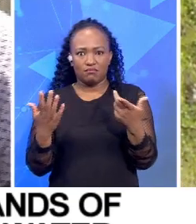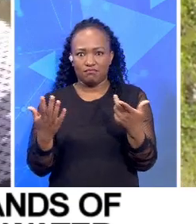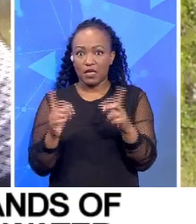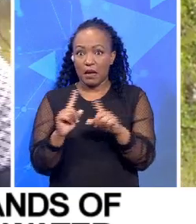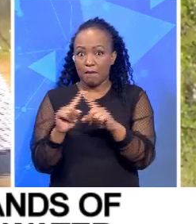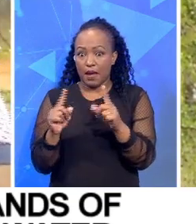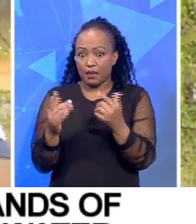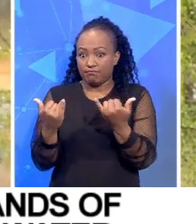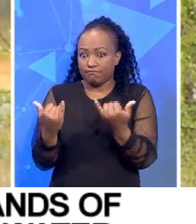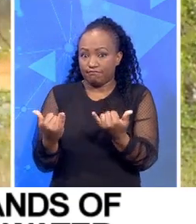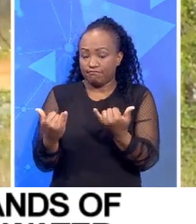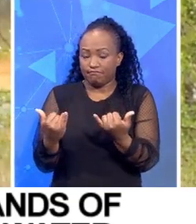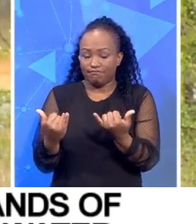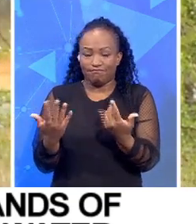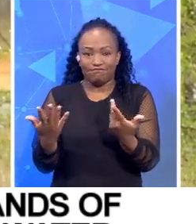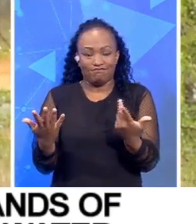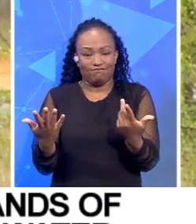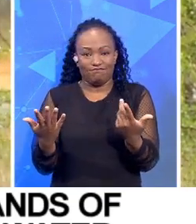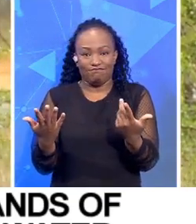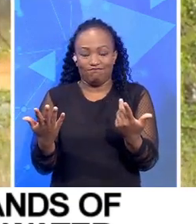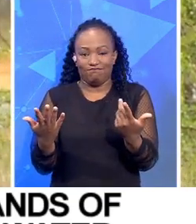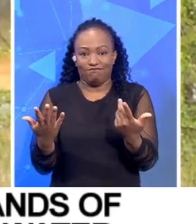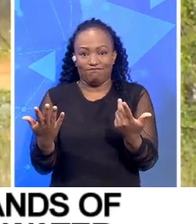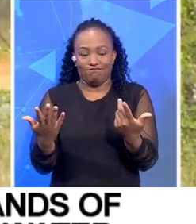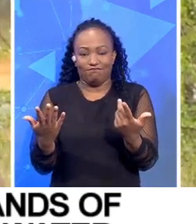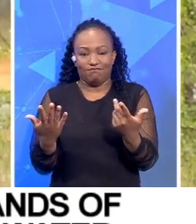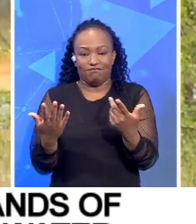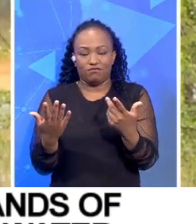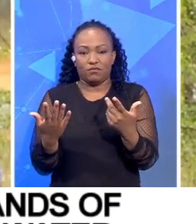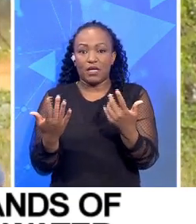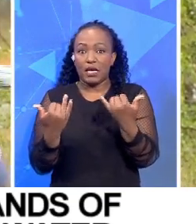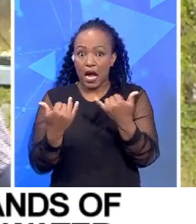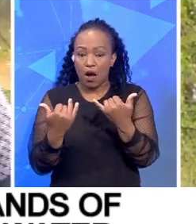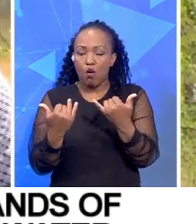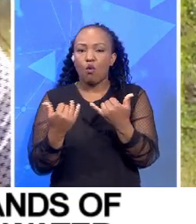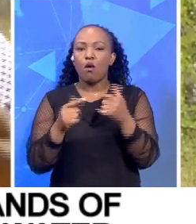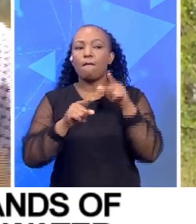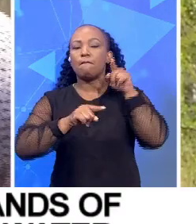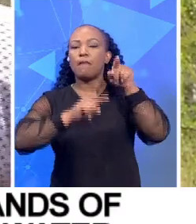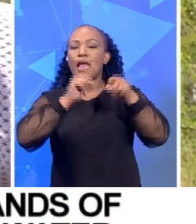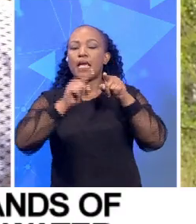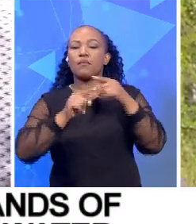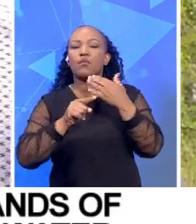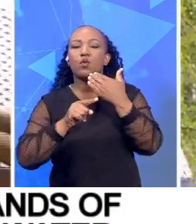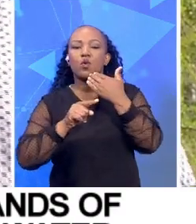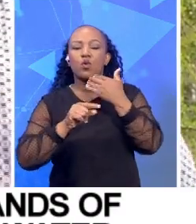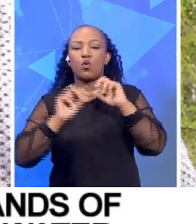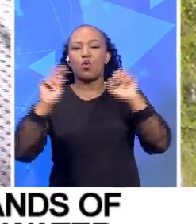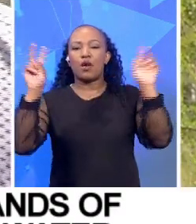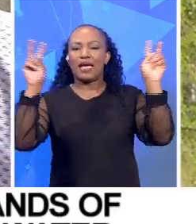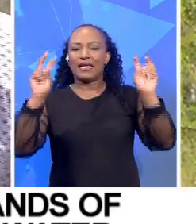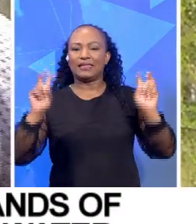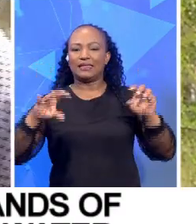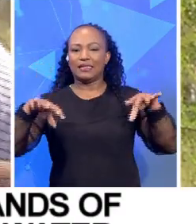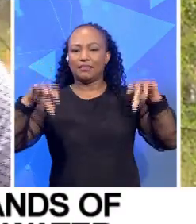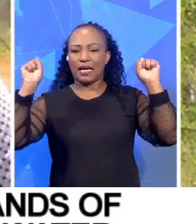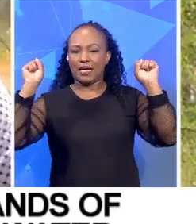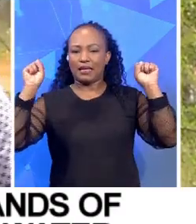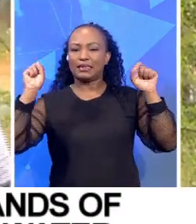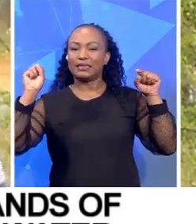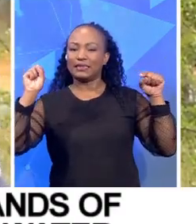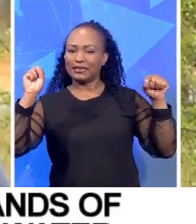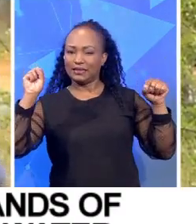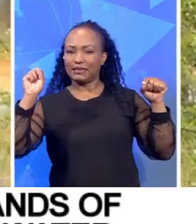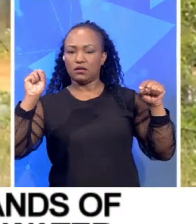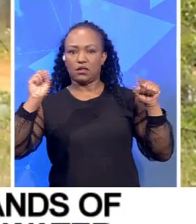this time around, the prime culprit is load shedding, the power cuts that